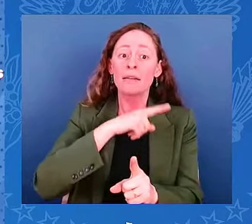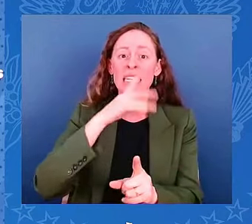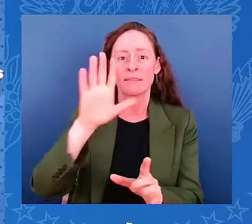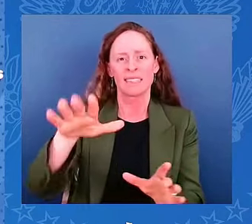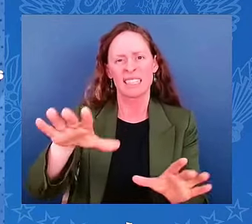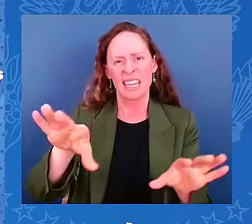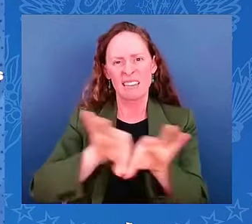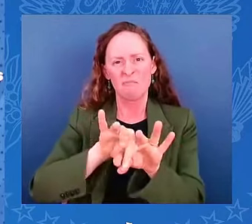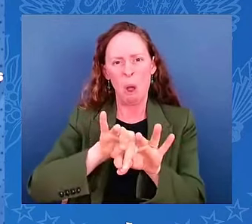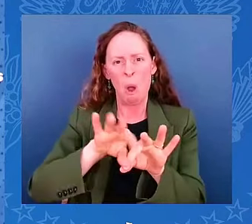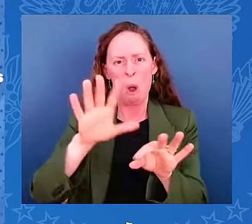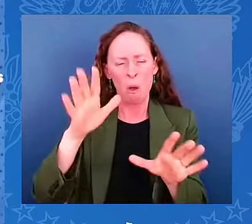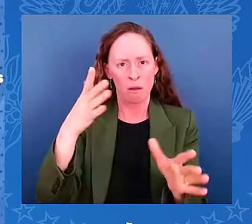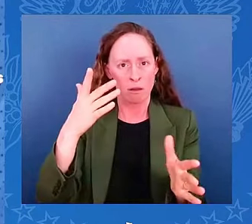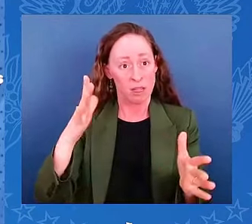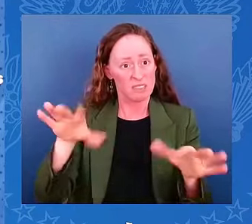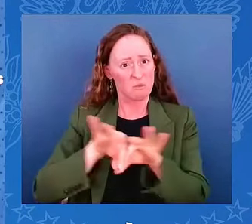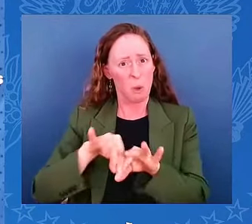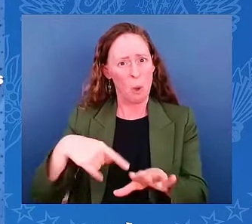Folks,